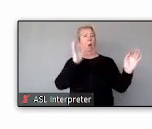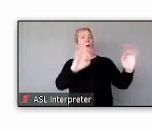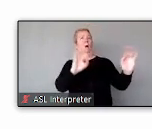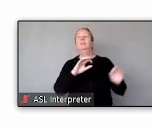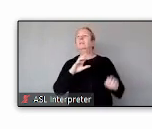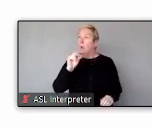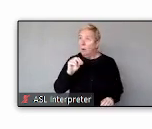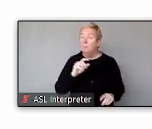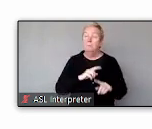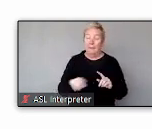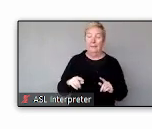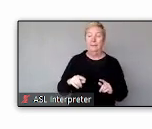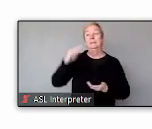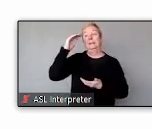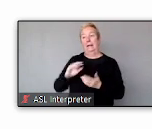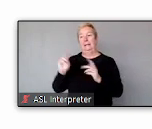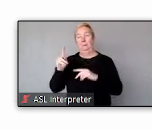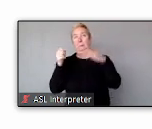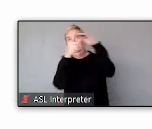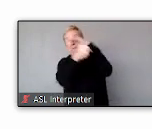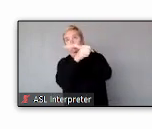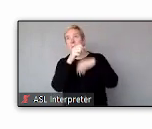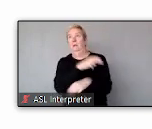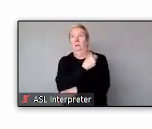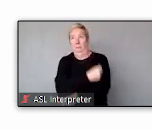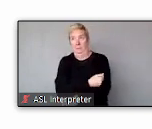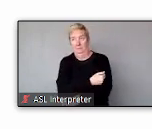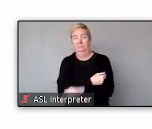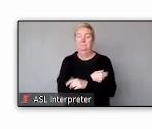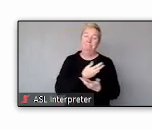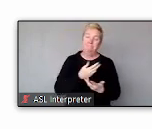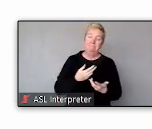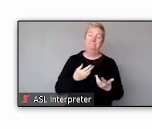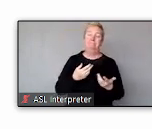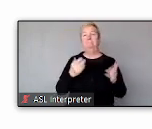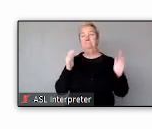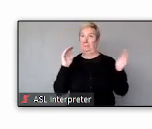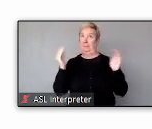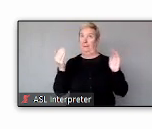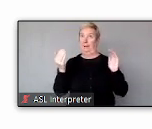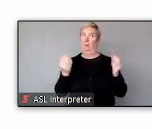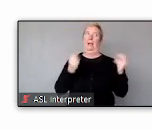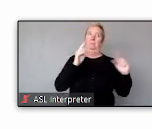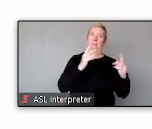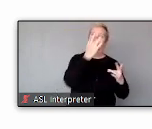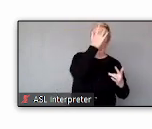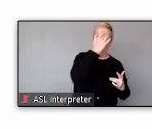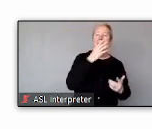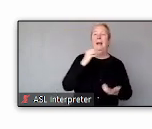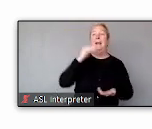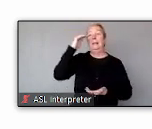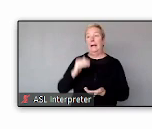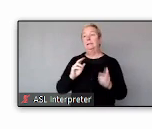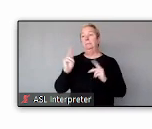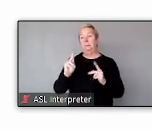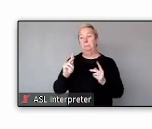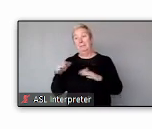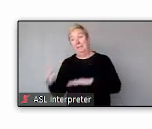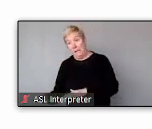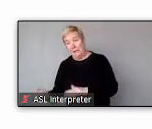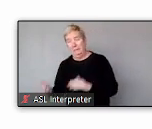being hospitalized as a proportion of total cases, and less deaths as a proportion of total